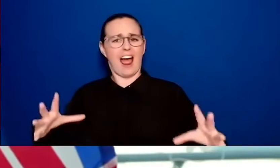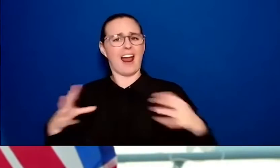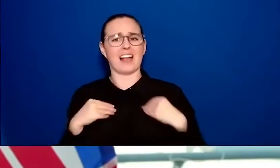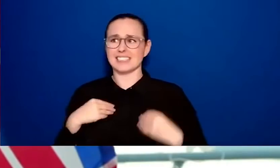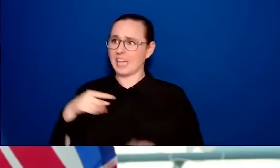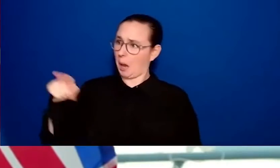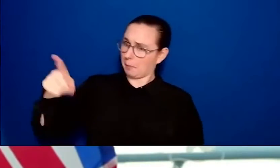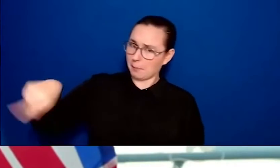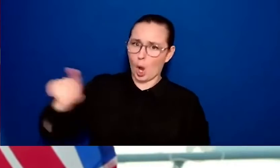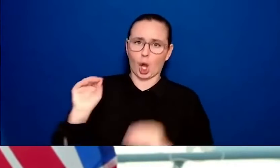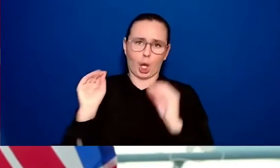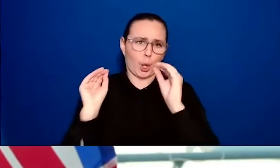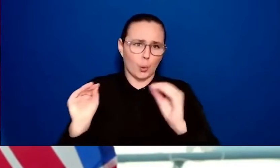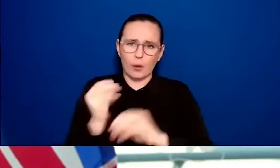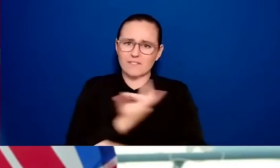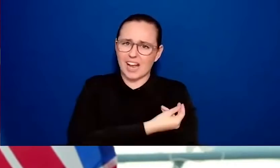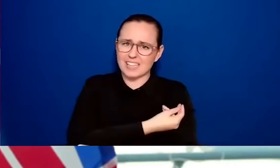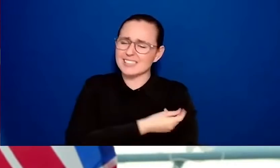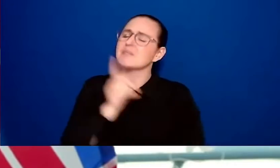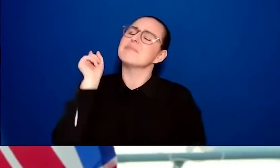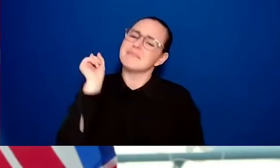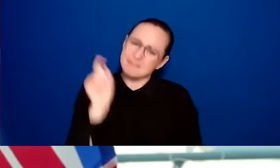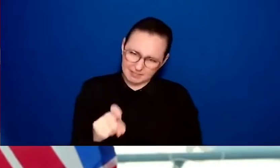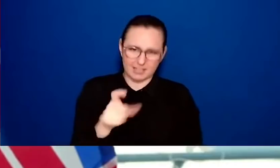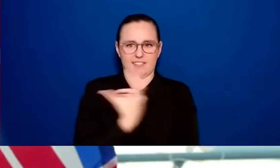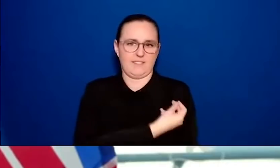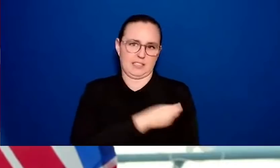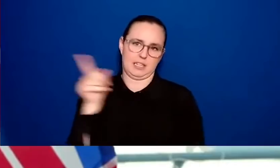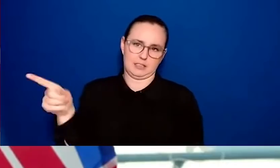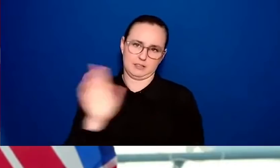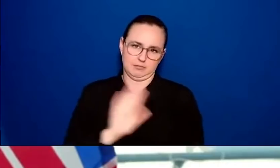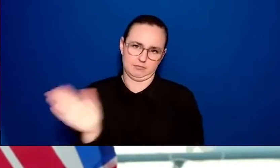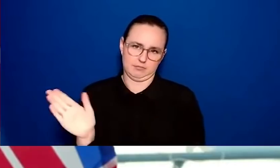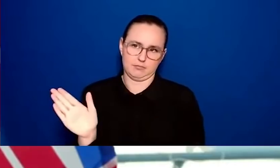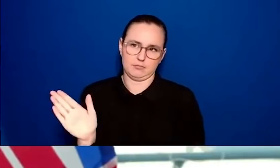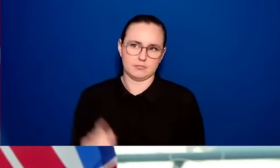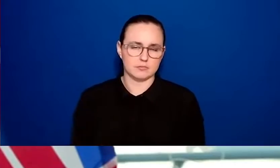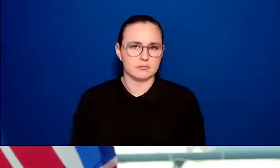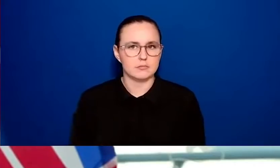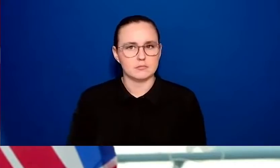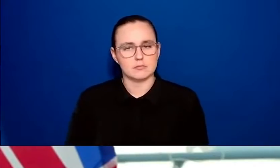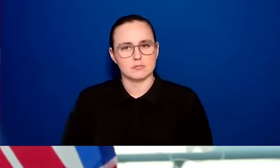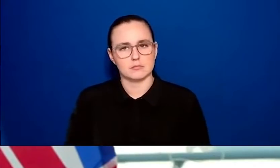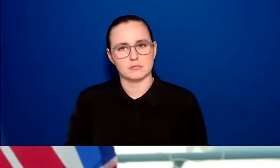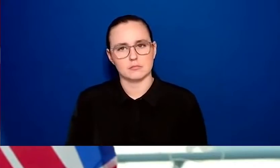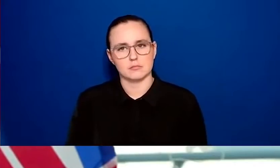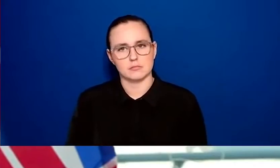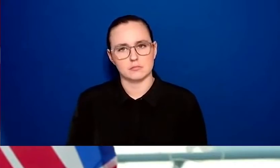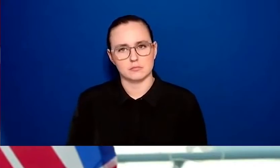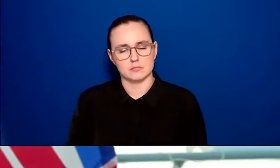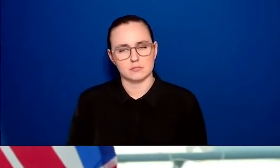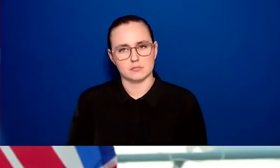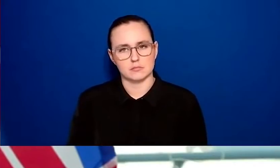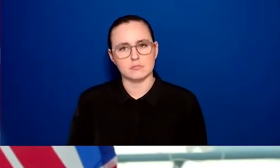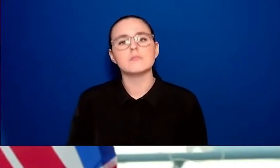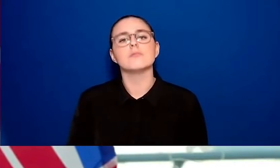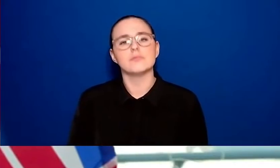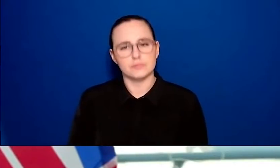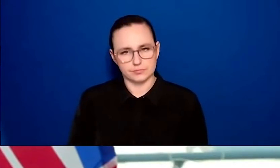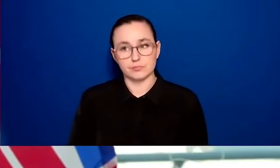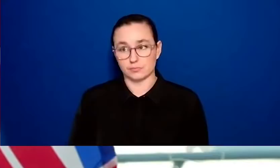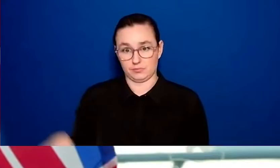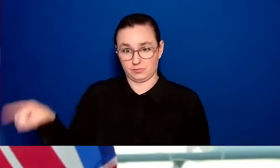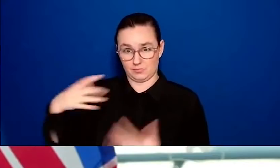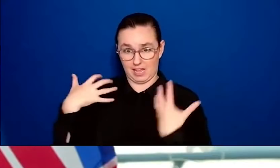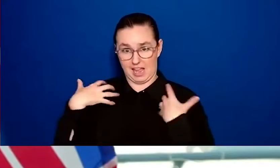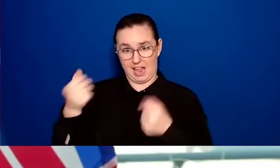will say as well that the percentage of vaccinated healthcare workers is very, very high. Doctors